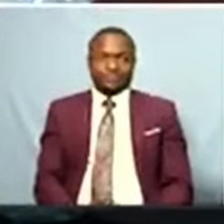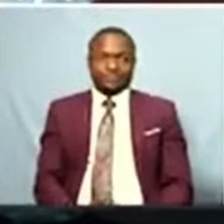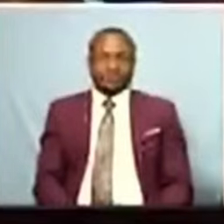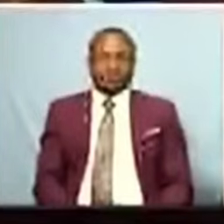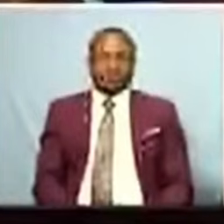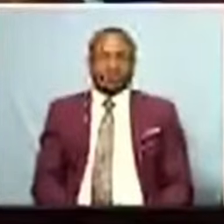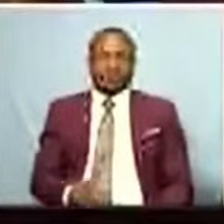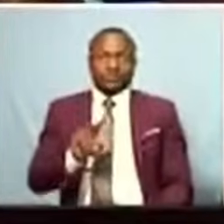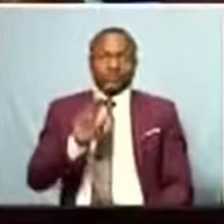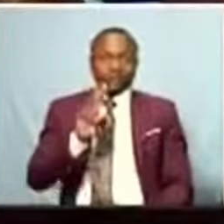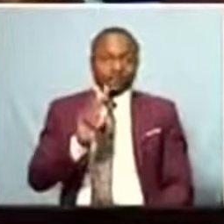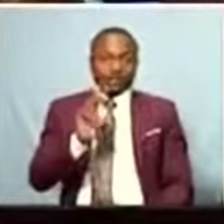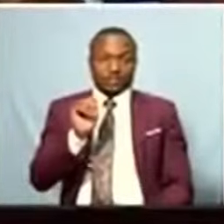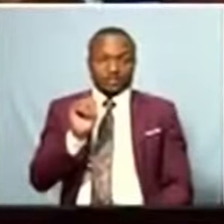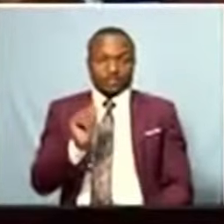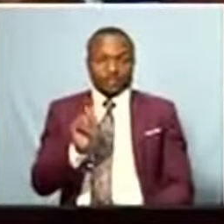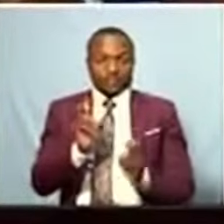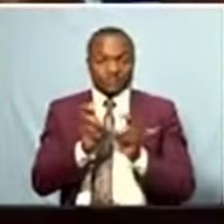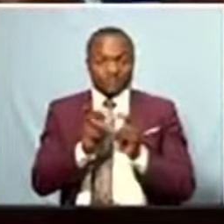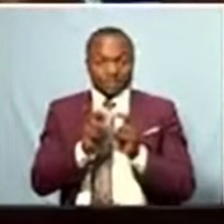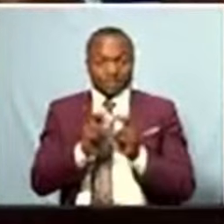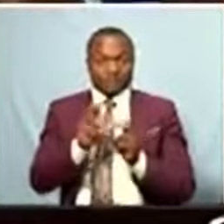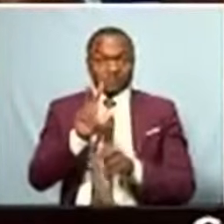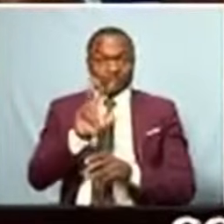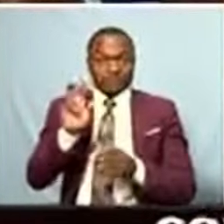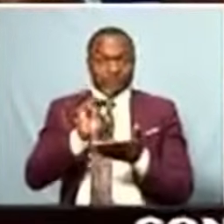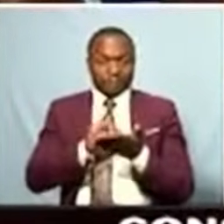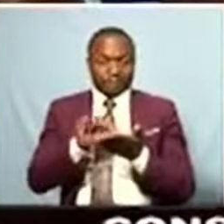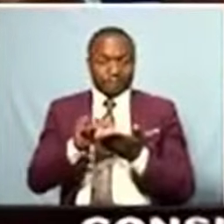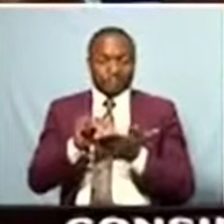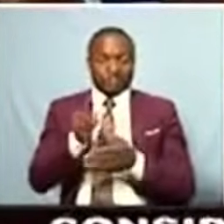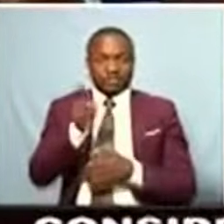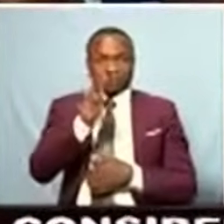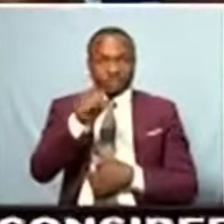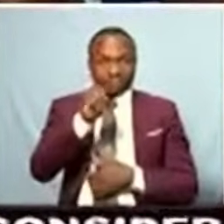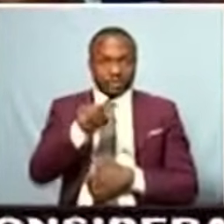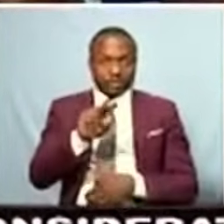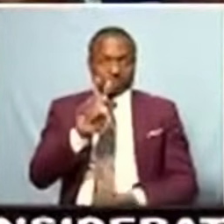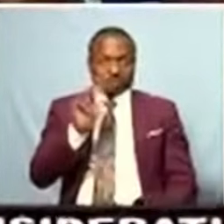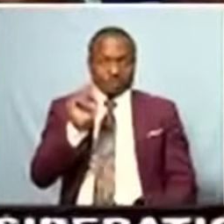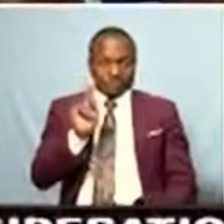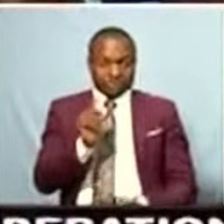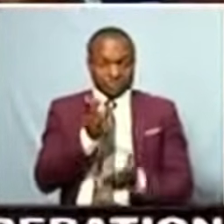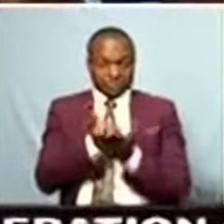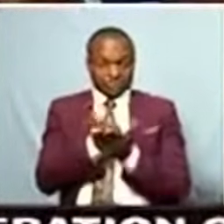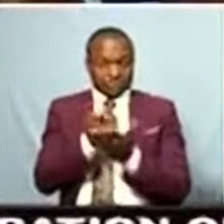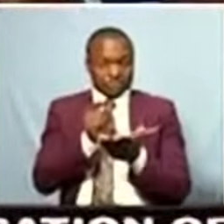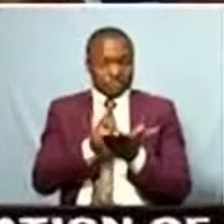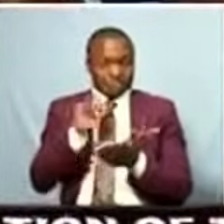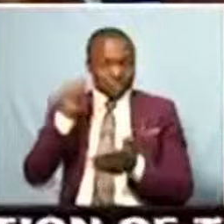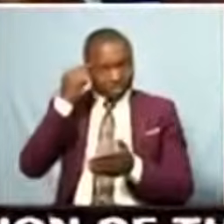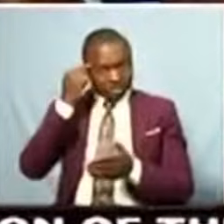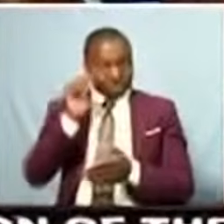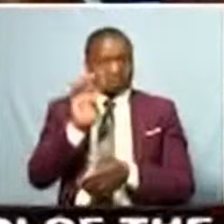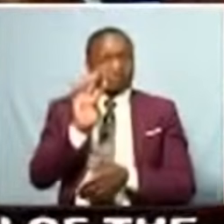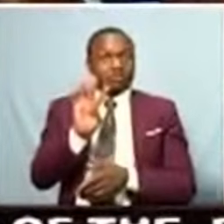It was on VAT. The contract sum was $300 million. And the VAT being claimed here from government is just